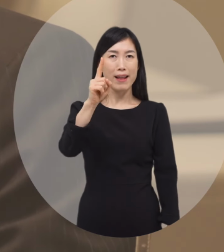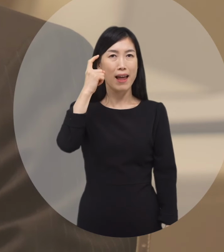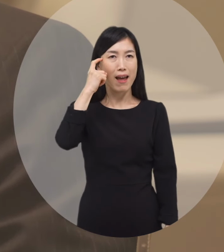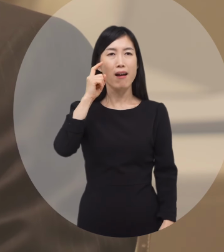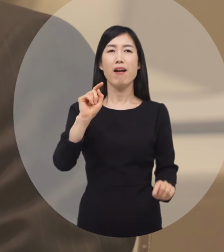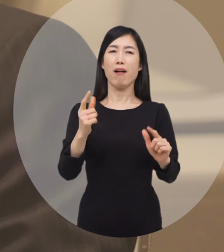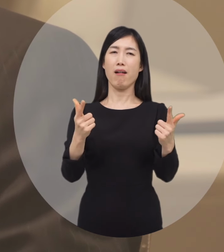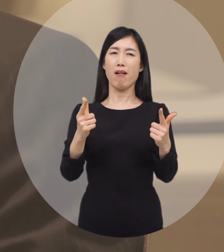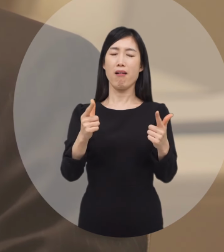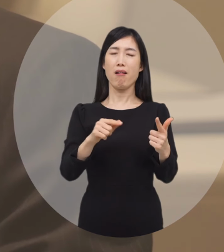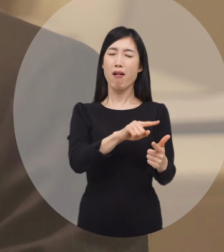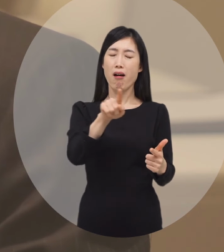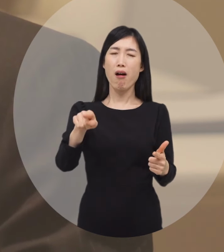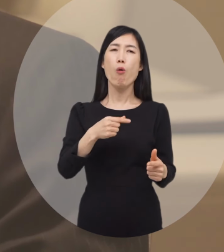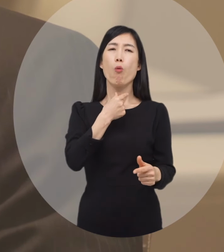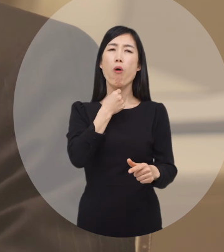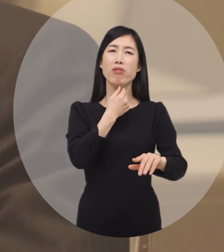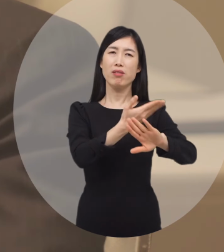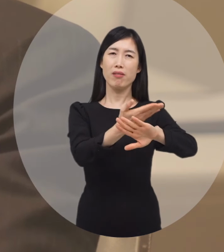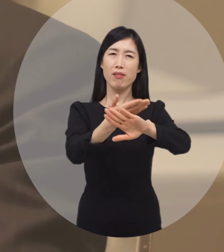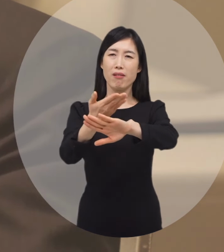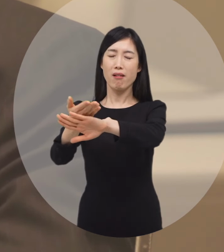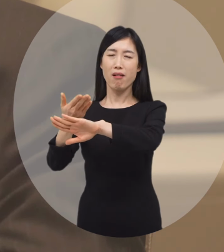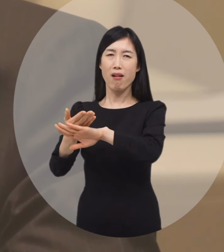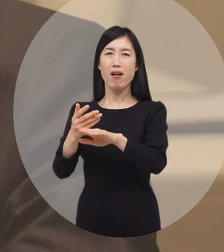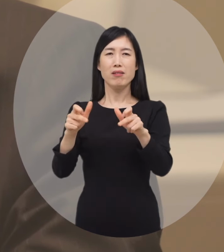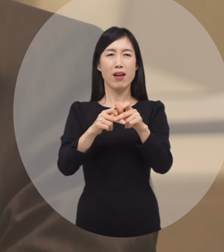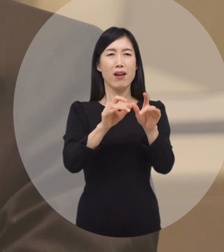with disabilities all with one brush, but looking at the different needs of persons with diverse disabilities. It provides a